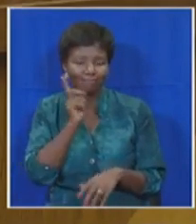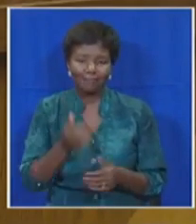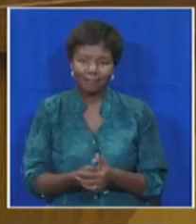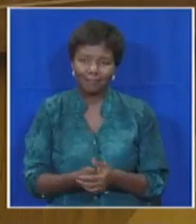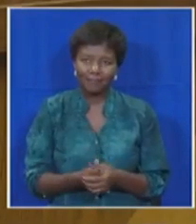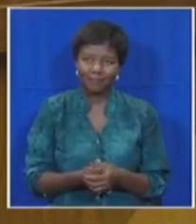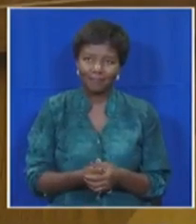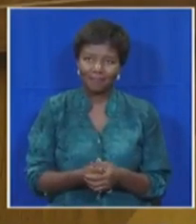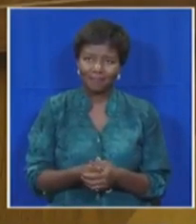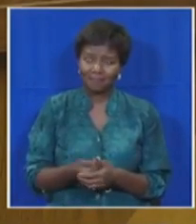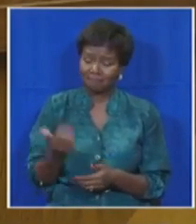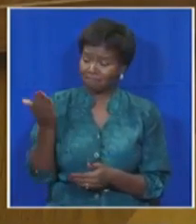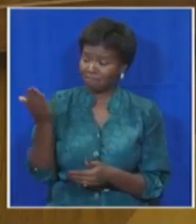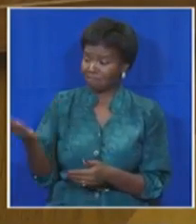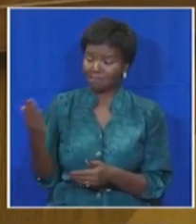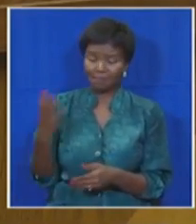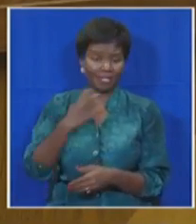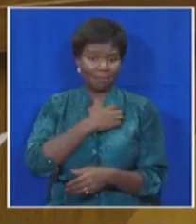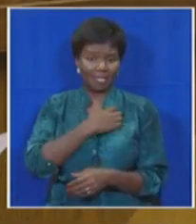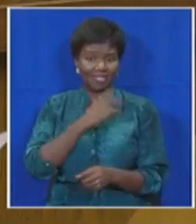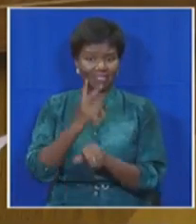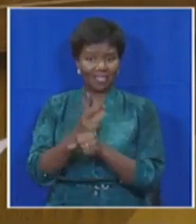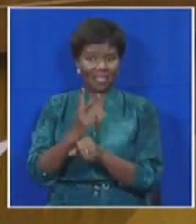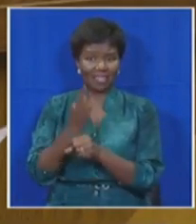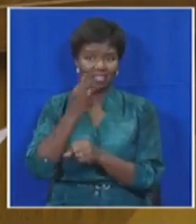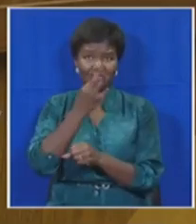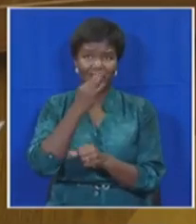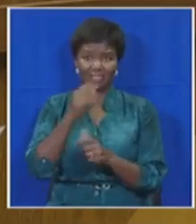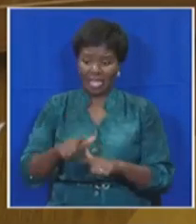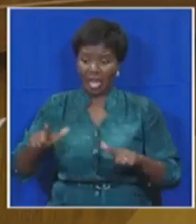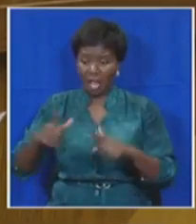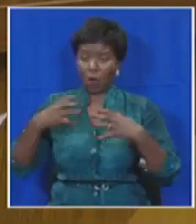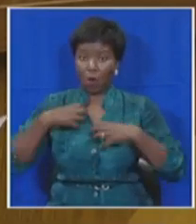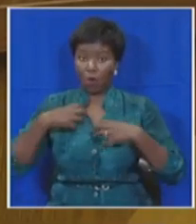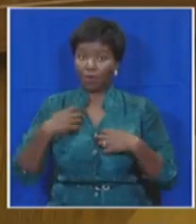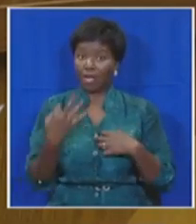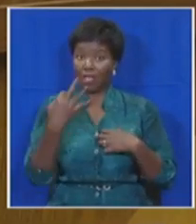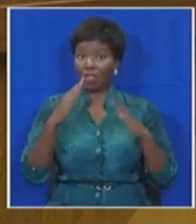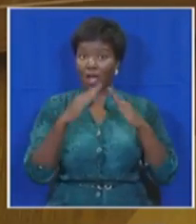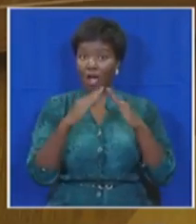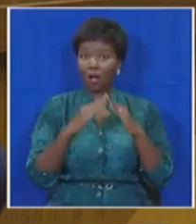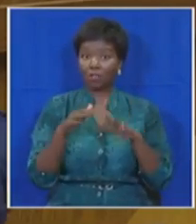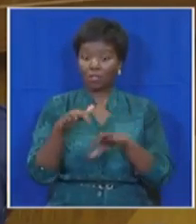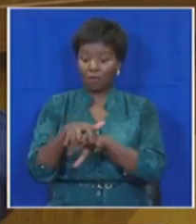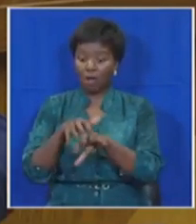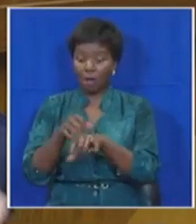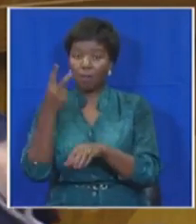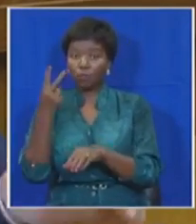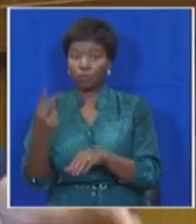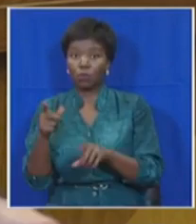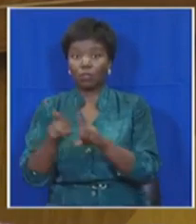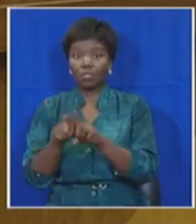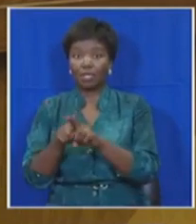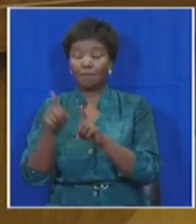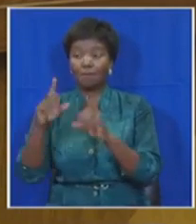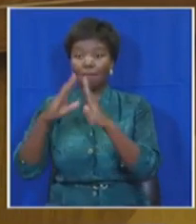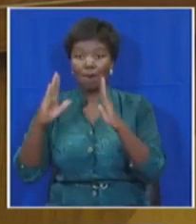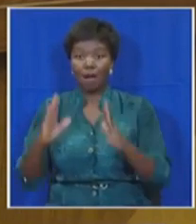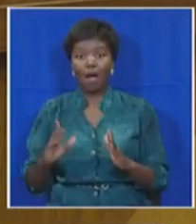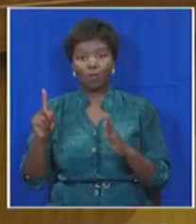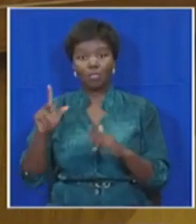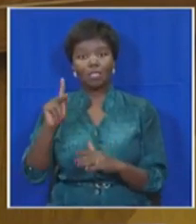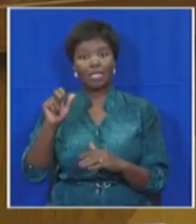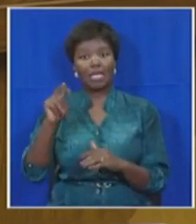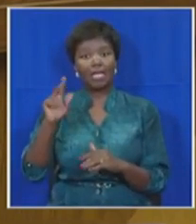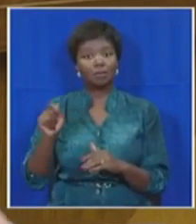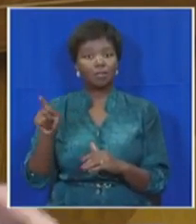Mr. Nquinty also talks about the land. He owns three properties, 2 farms and a house in Kenton, hardly in the